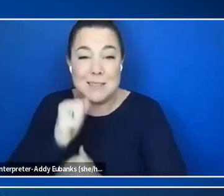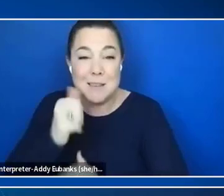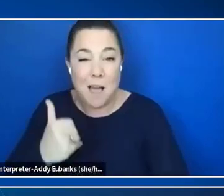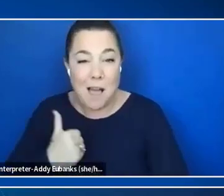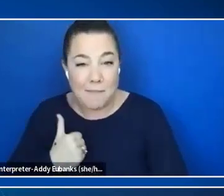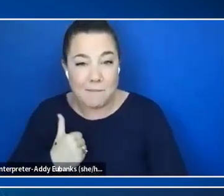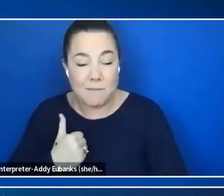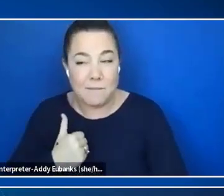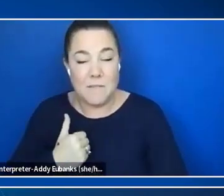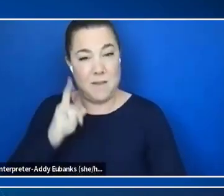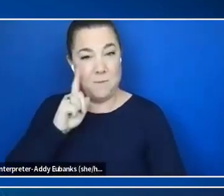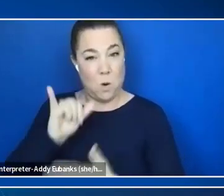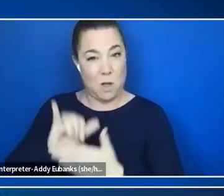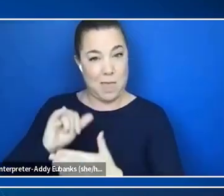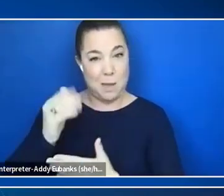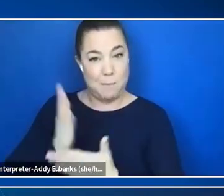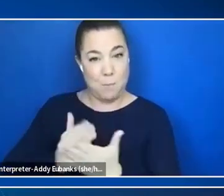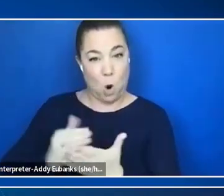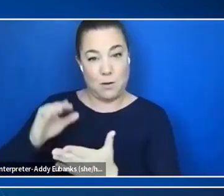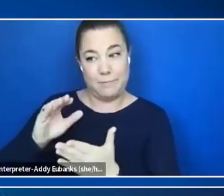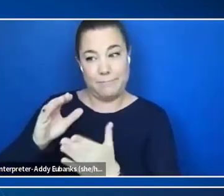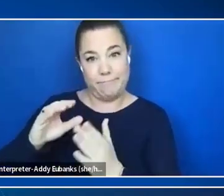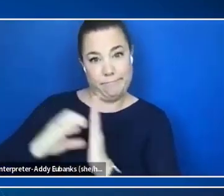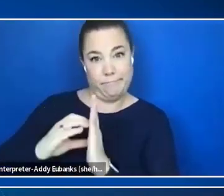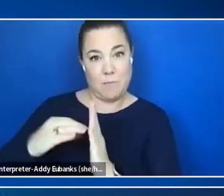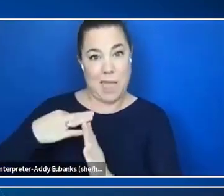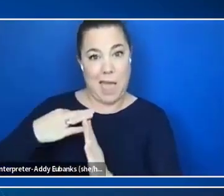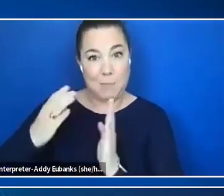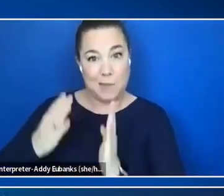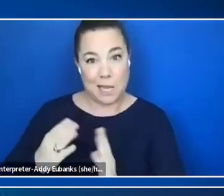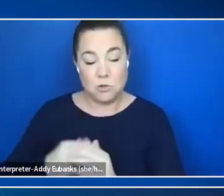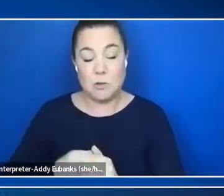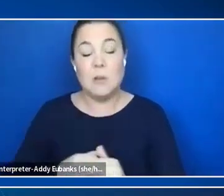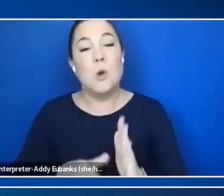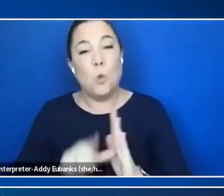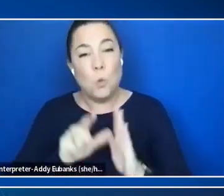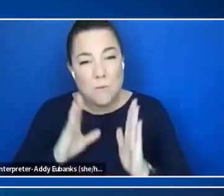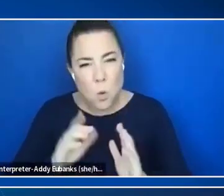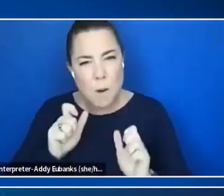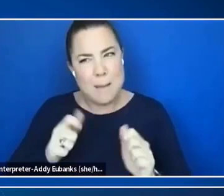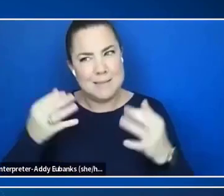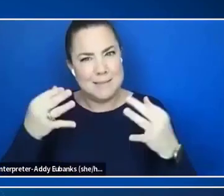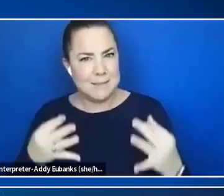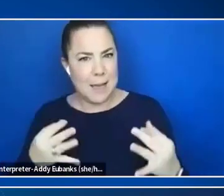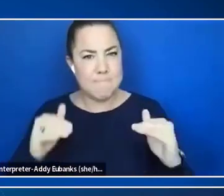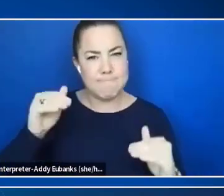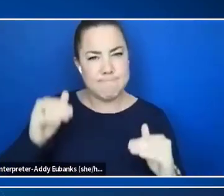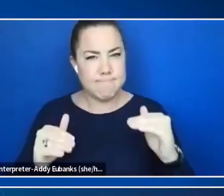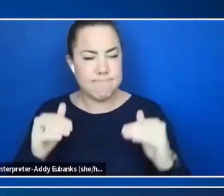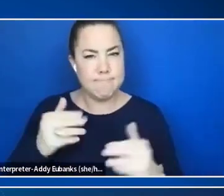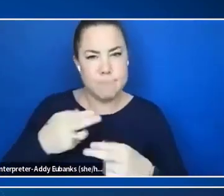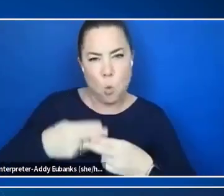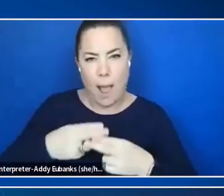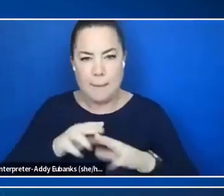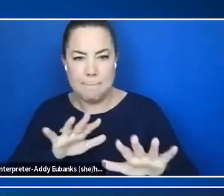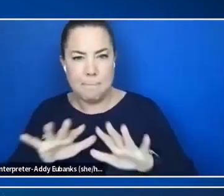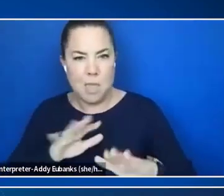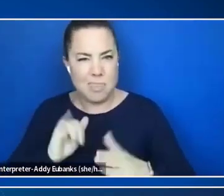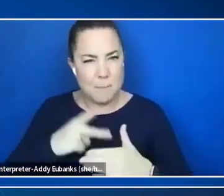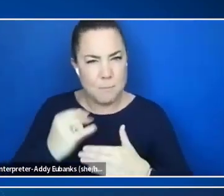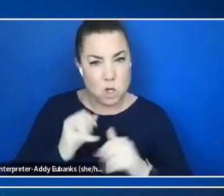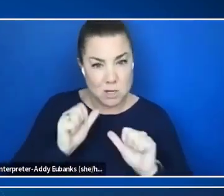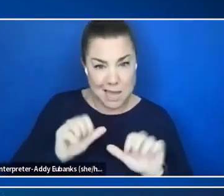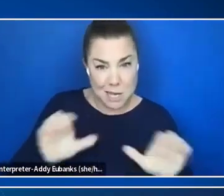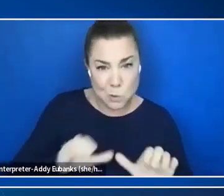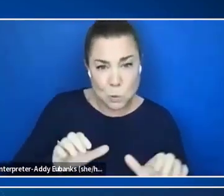application. And the reviewer is just going to have to weigh that in terms of, well, is this project, if it should be done, can